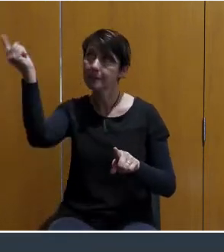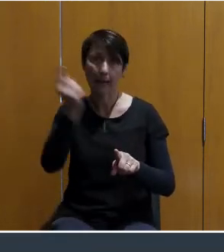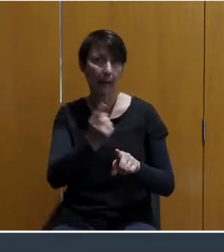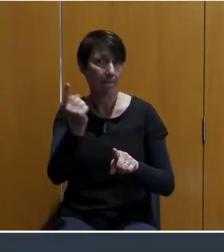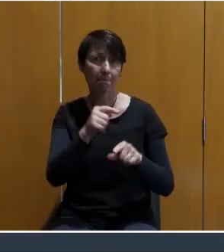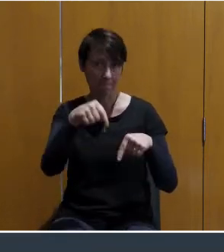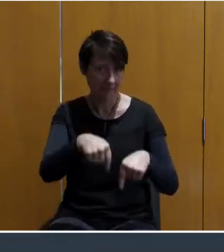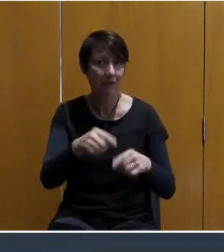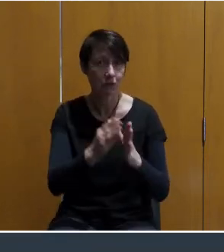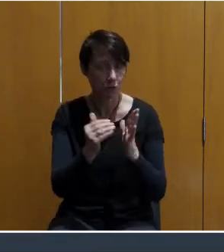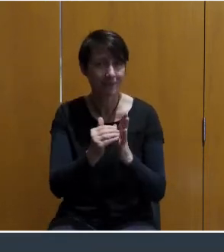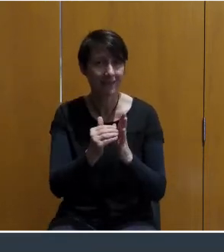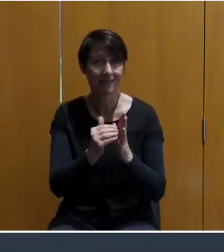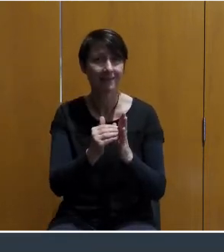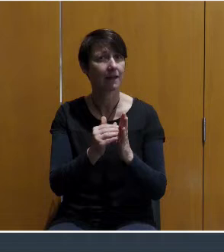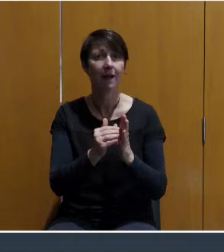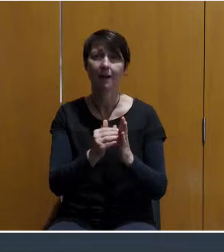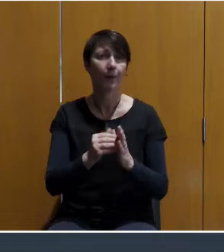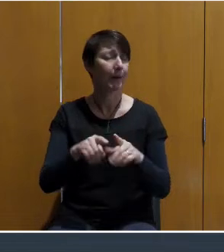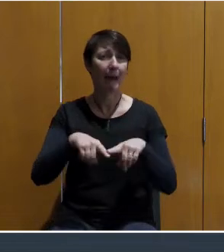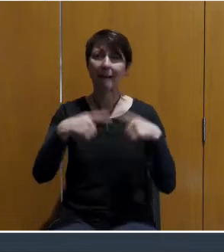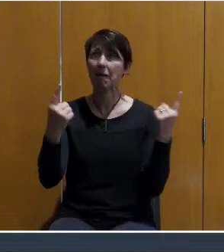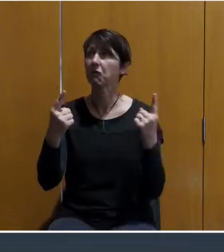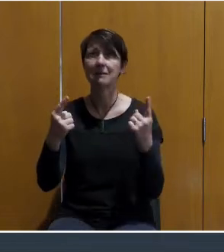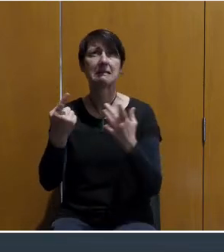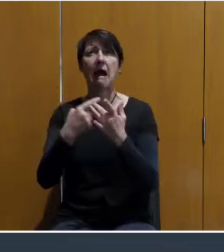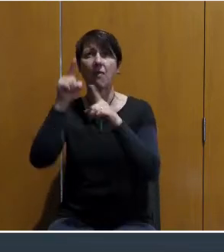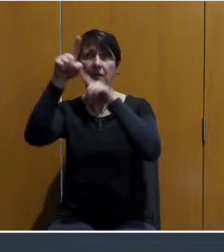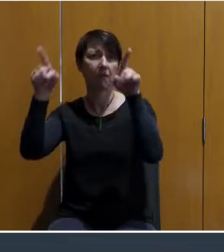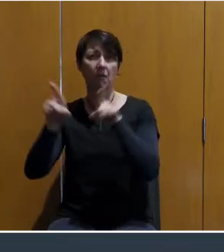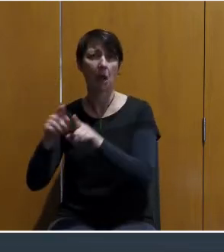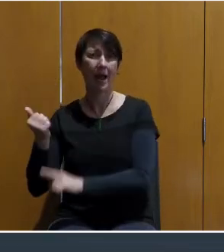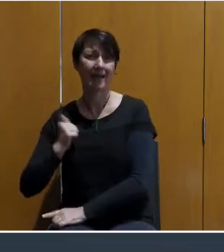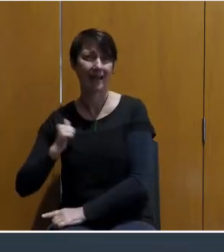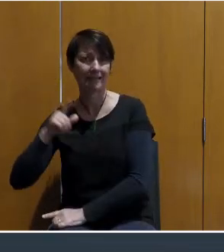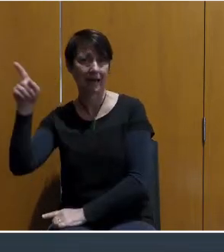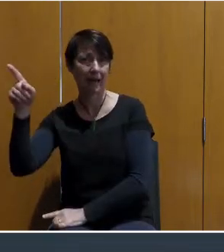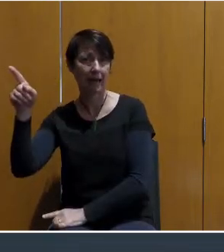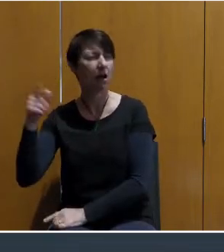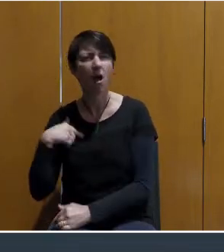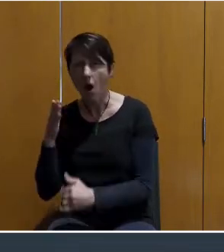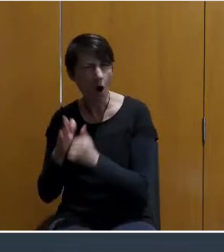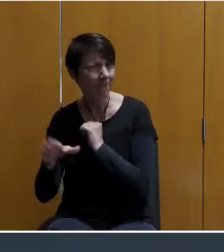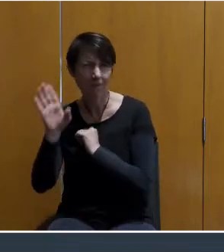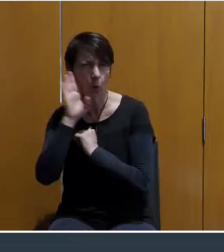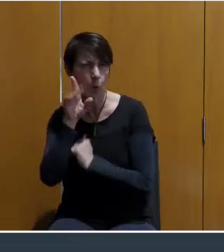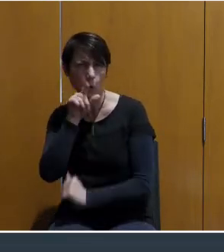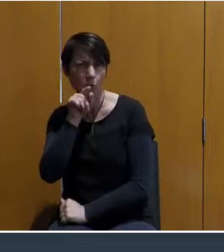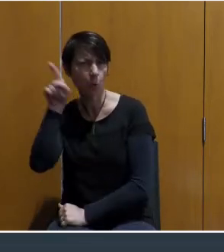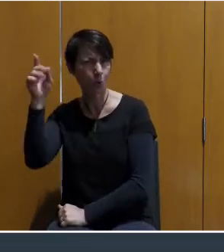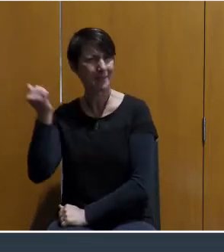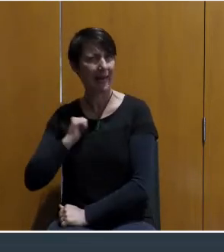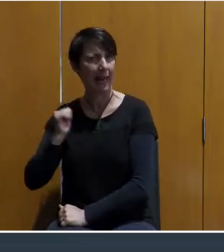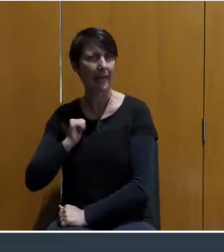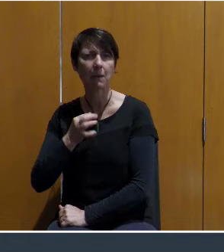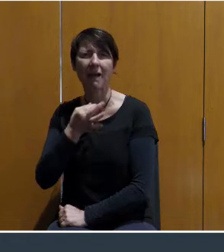in different countries, like Canada. I have never known personally of any species in Canada being threatened or even nationally vulnerable, but I